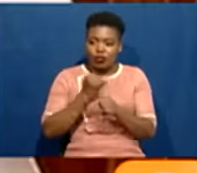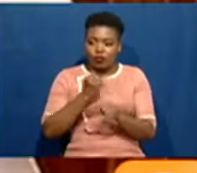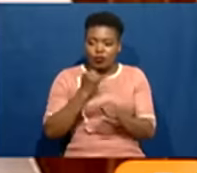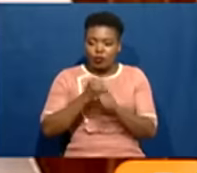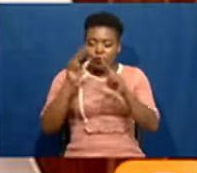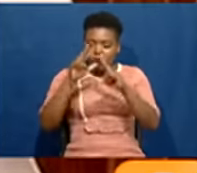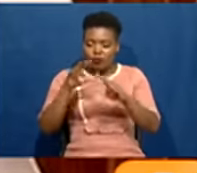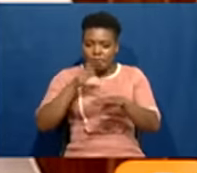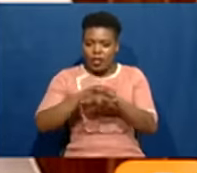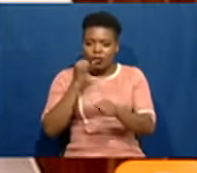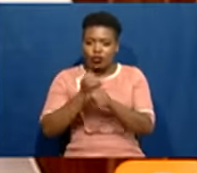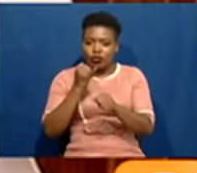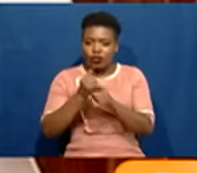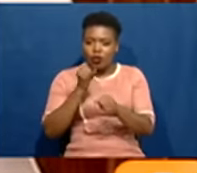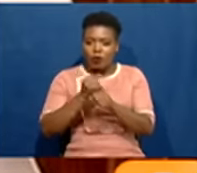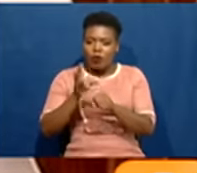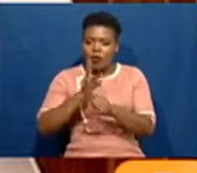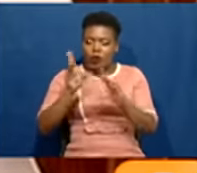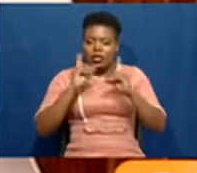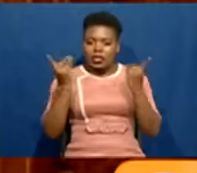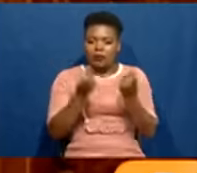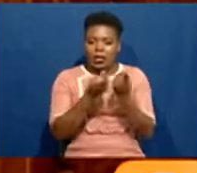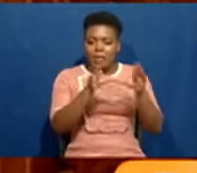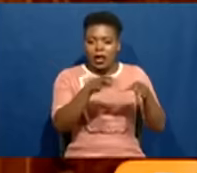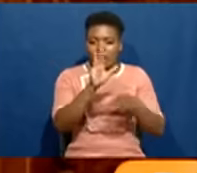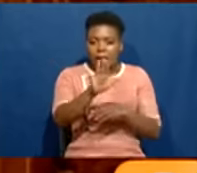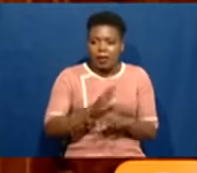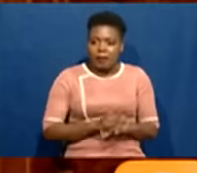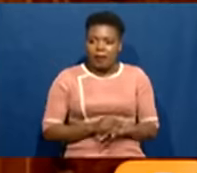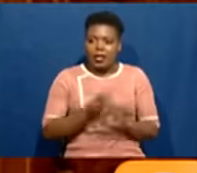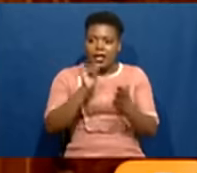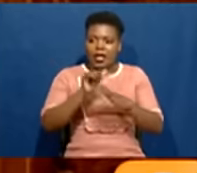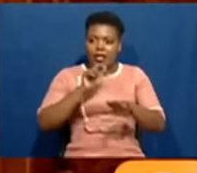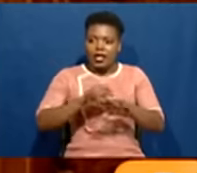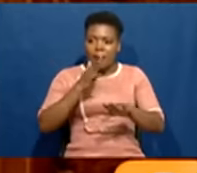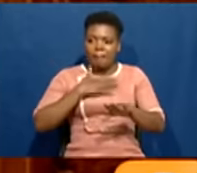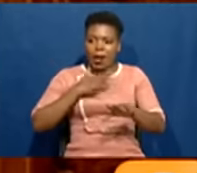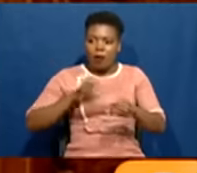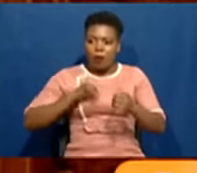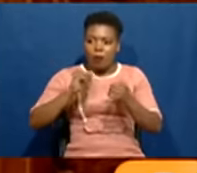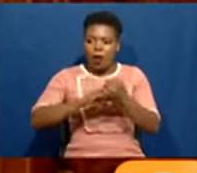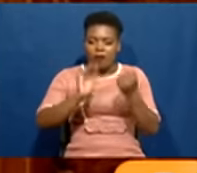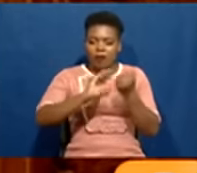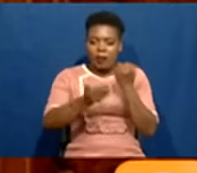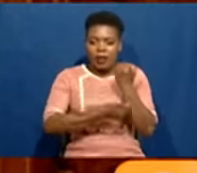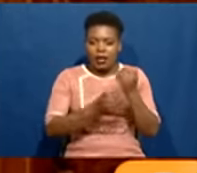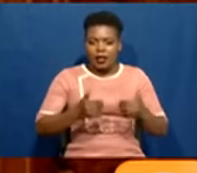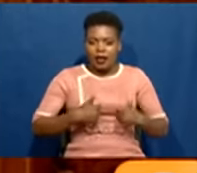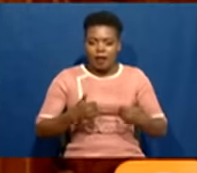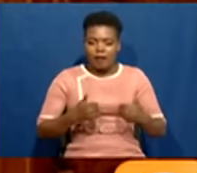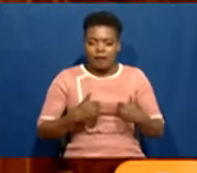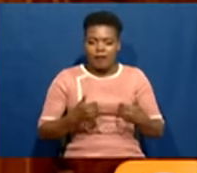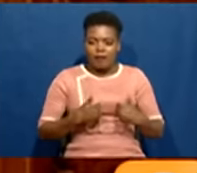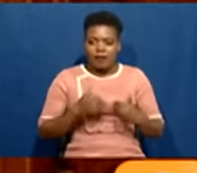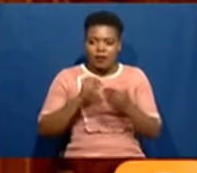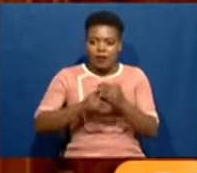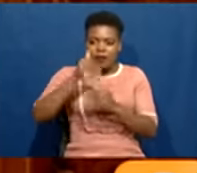at the Gusii Water and Sanitation Company. That time my wife was expecting. This was